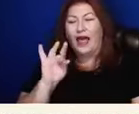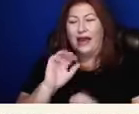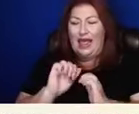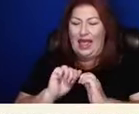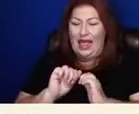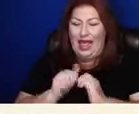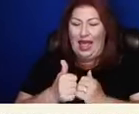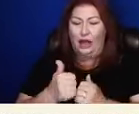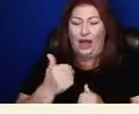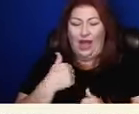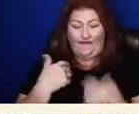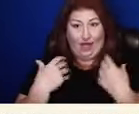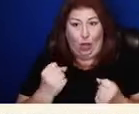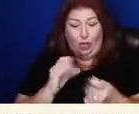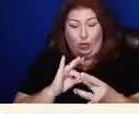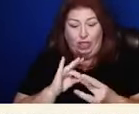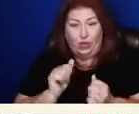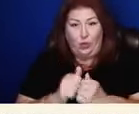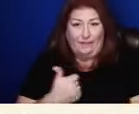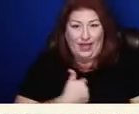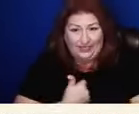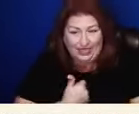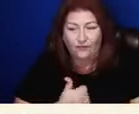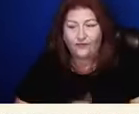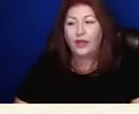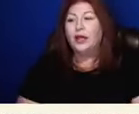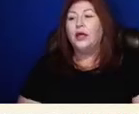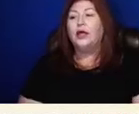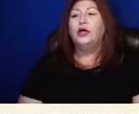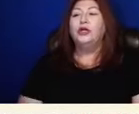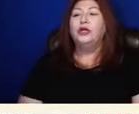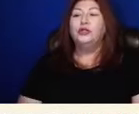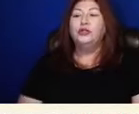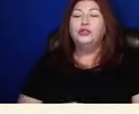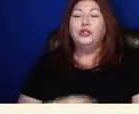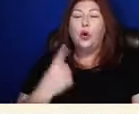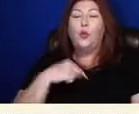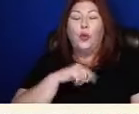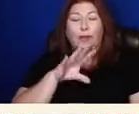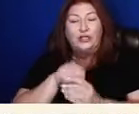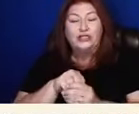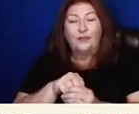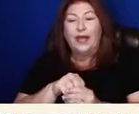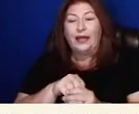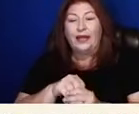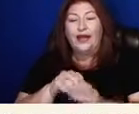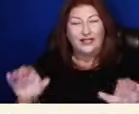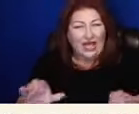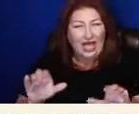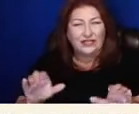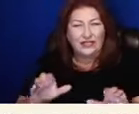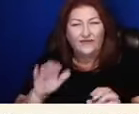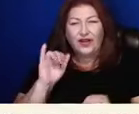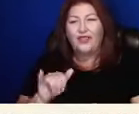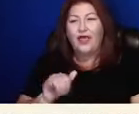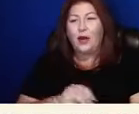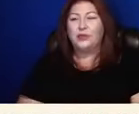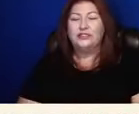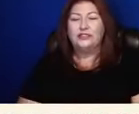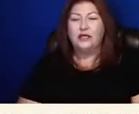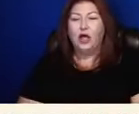how to have a healthy relationship with myself. And so we participated in this activity